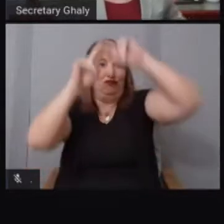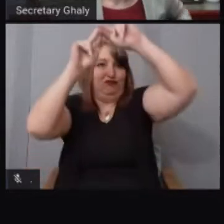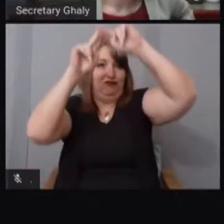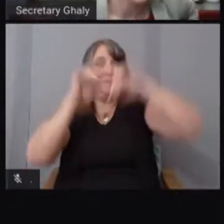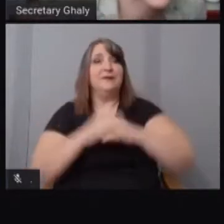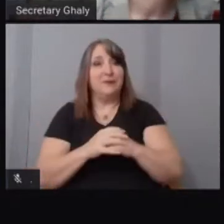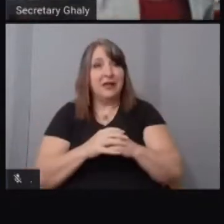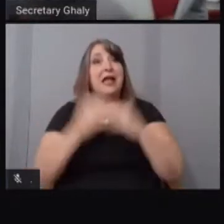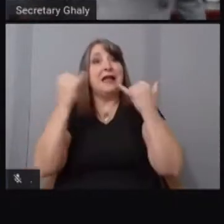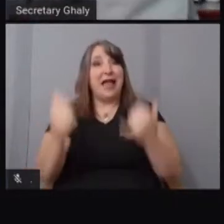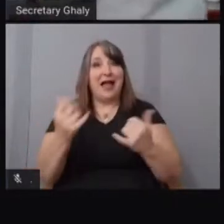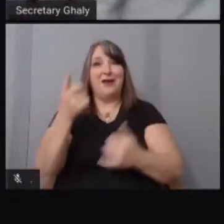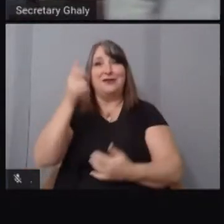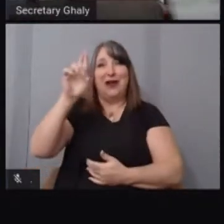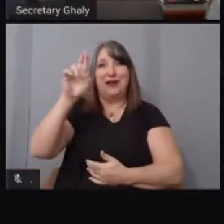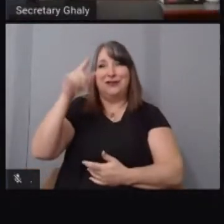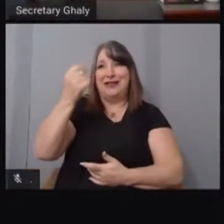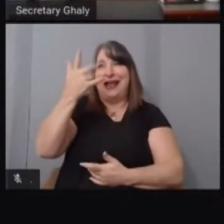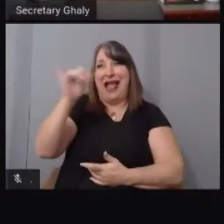to tell you more today.